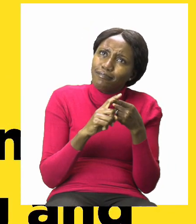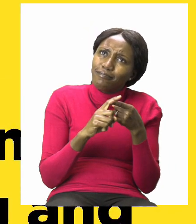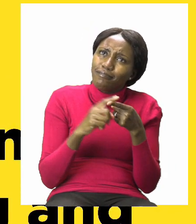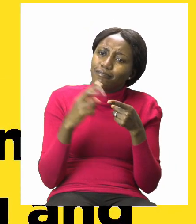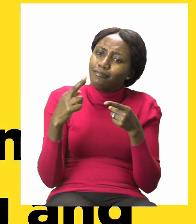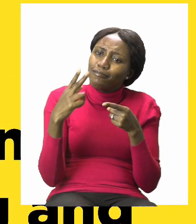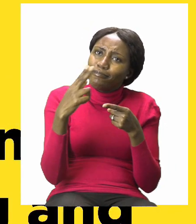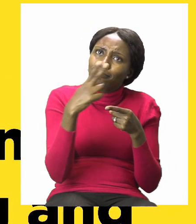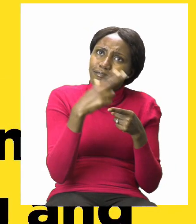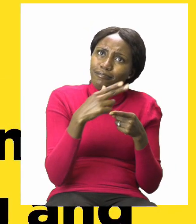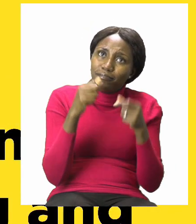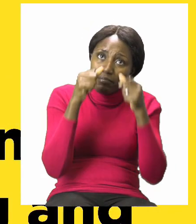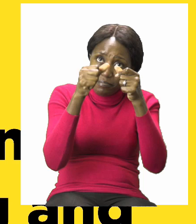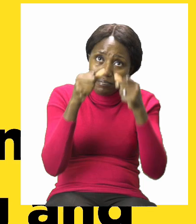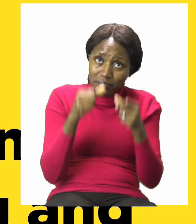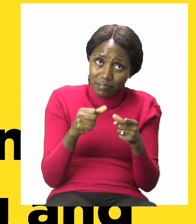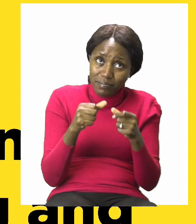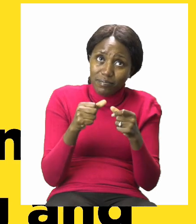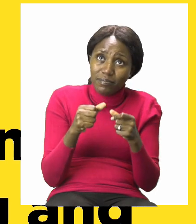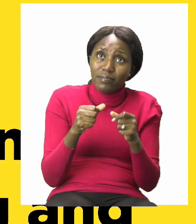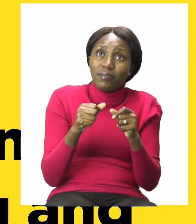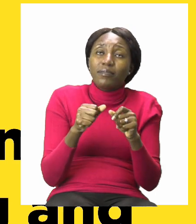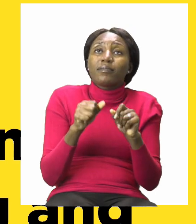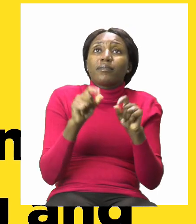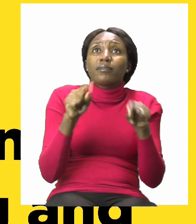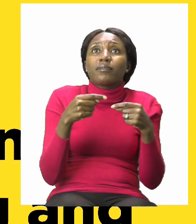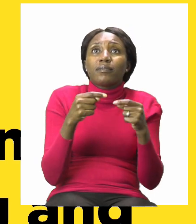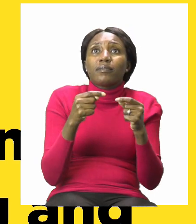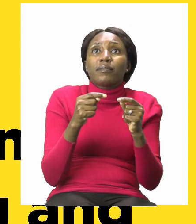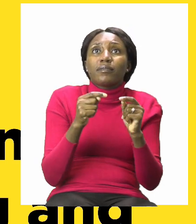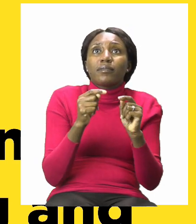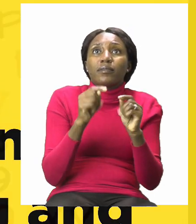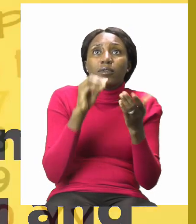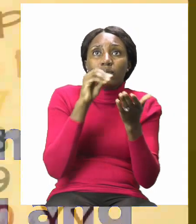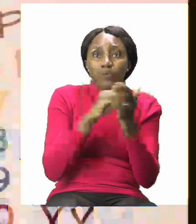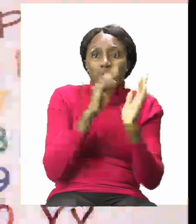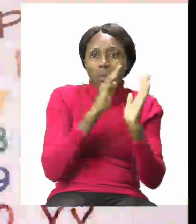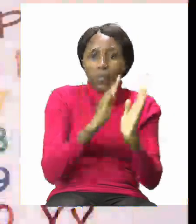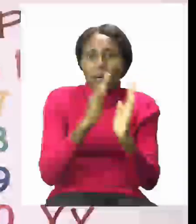cutting, pasting, and sequencing.